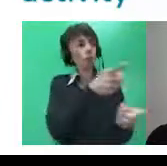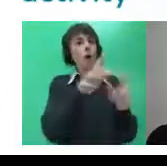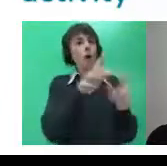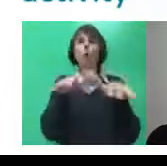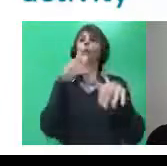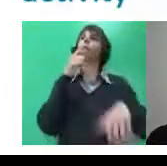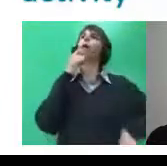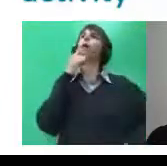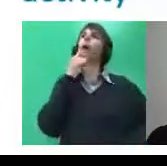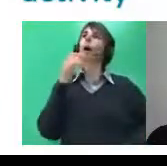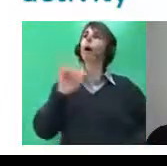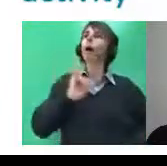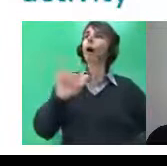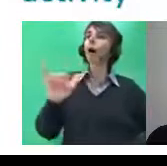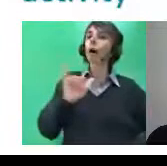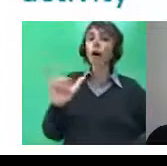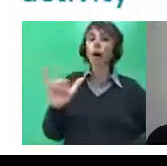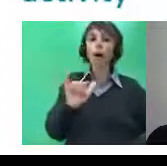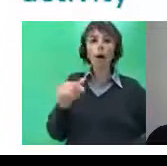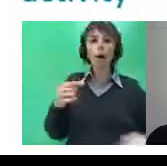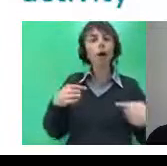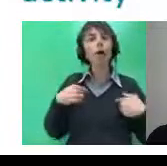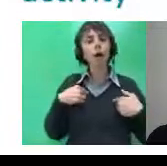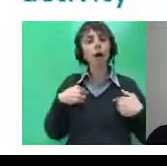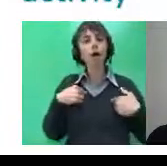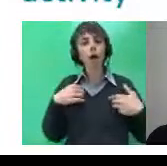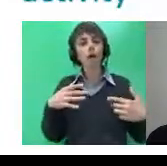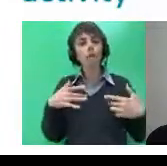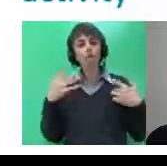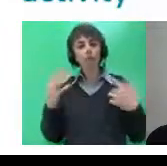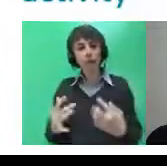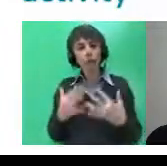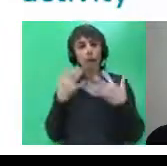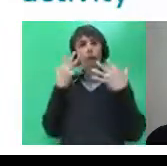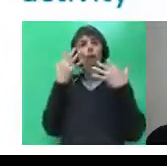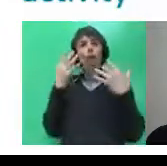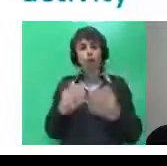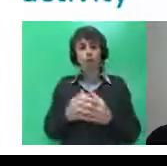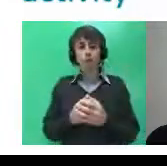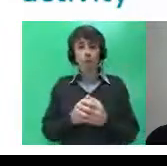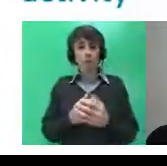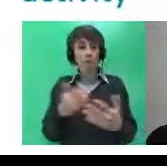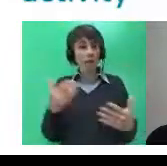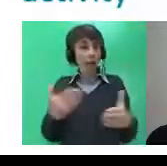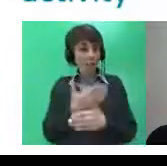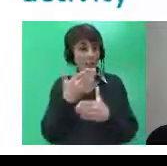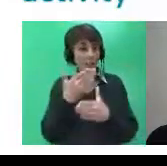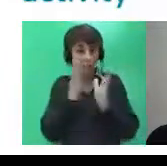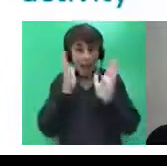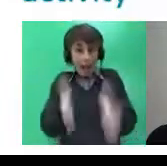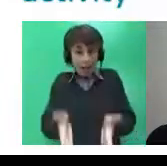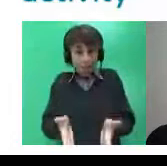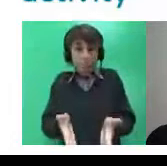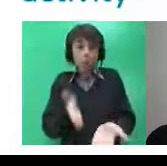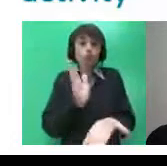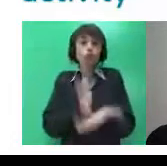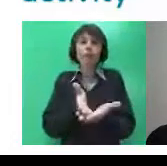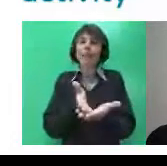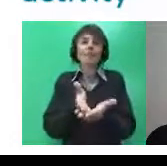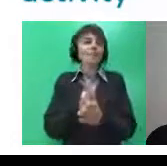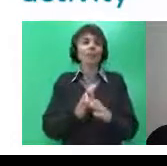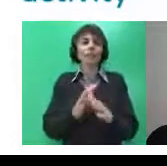that the goals and the activities that we showed were realistic. So we had to create a sense